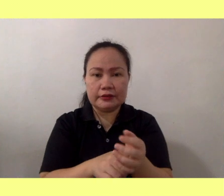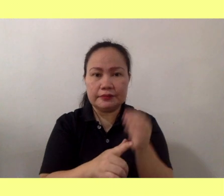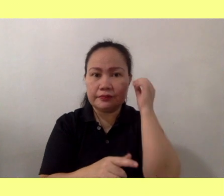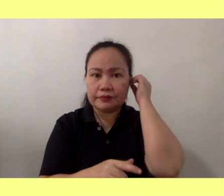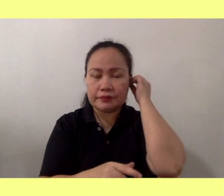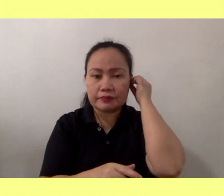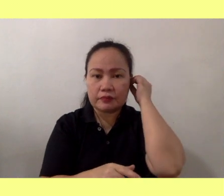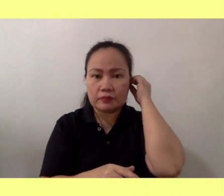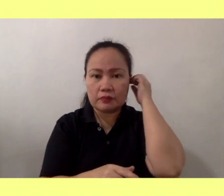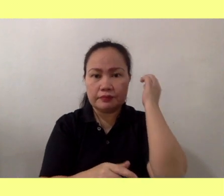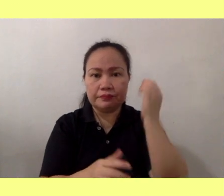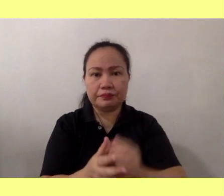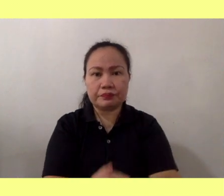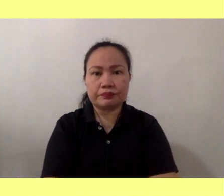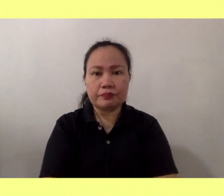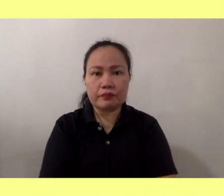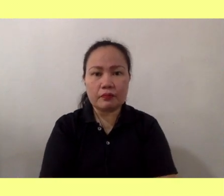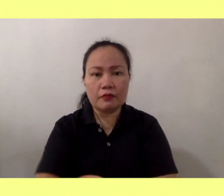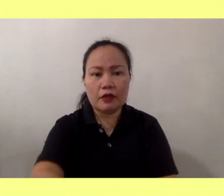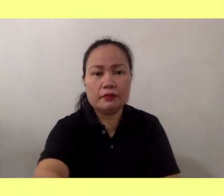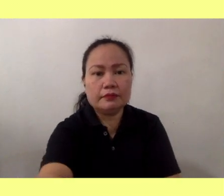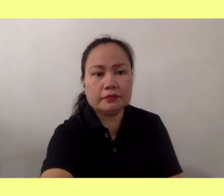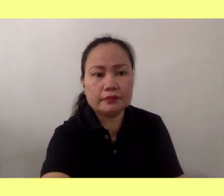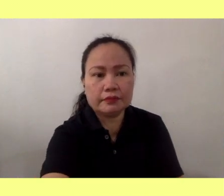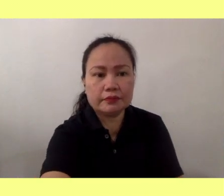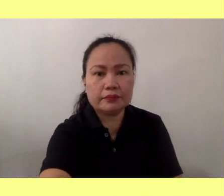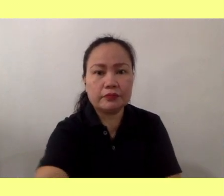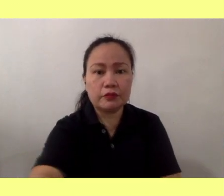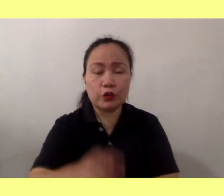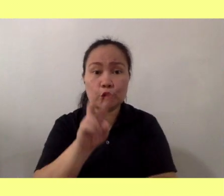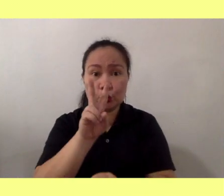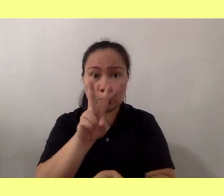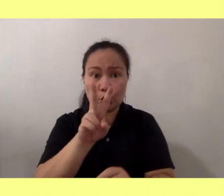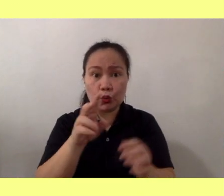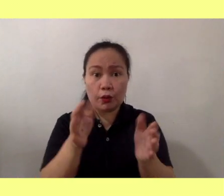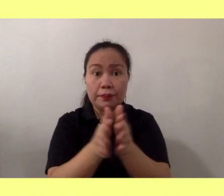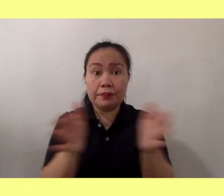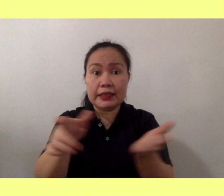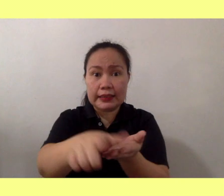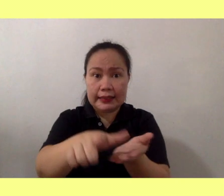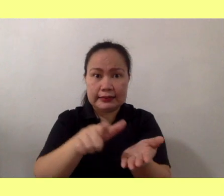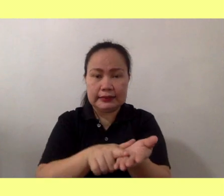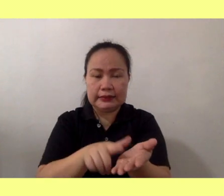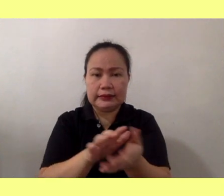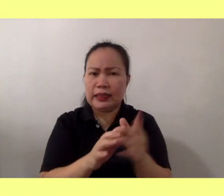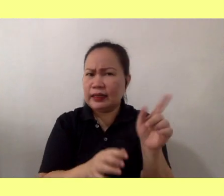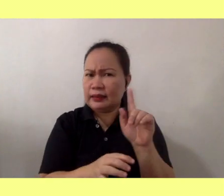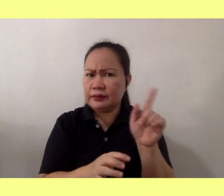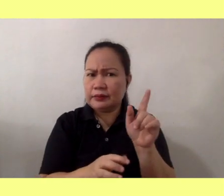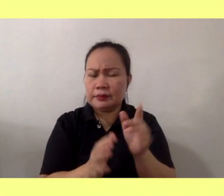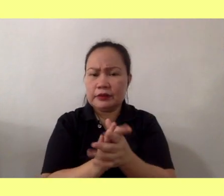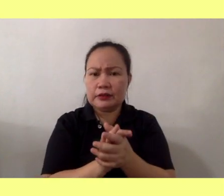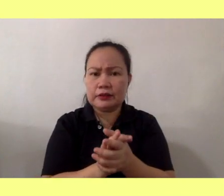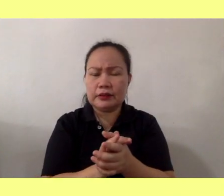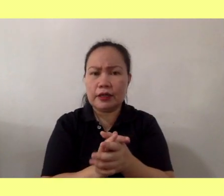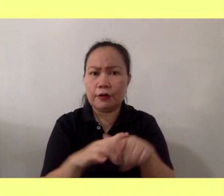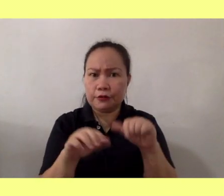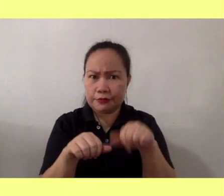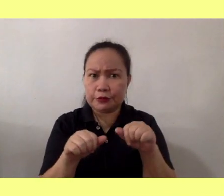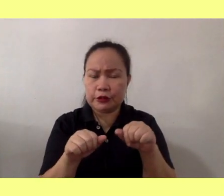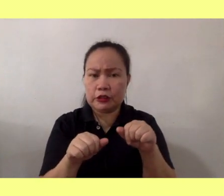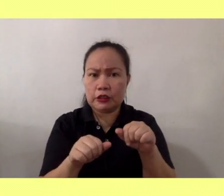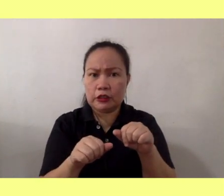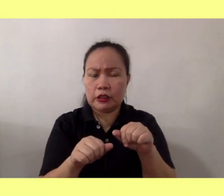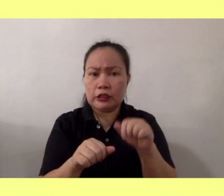point po ay laging capital letter. So, 2 points, 2 capital letters yun. Okay? So, ano ba itong 2 points na